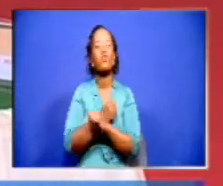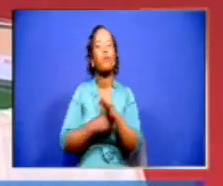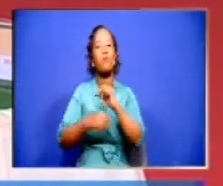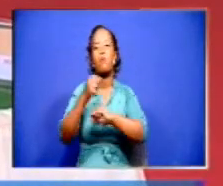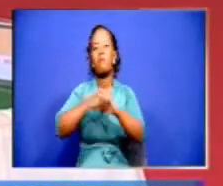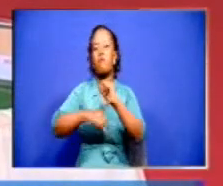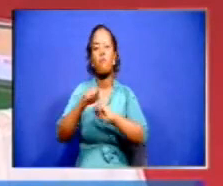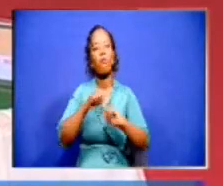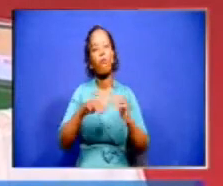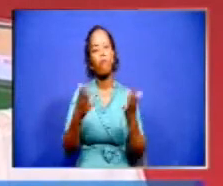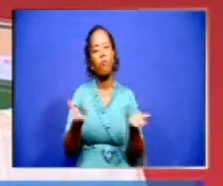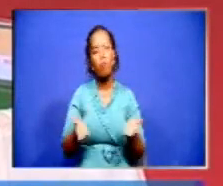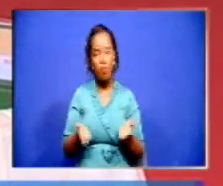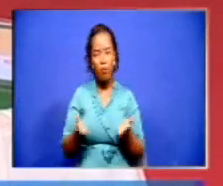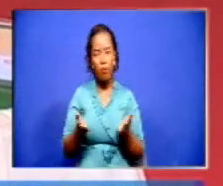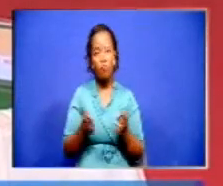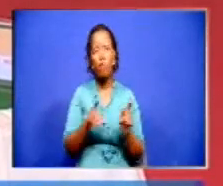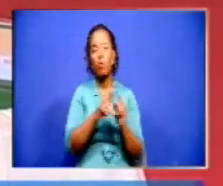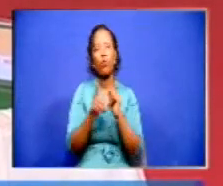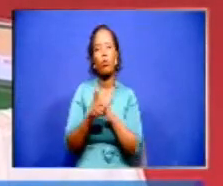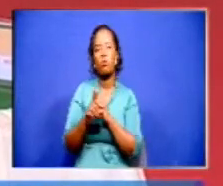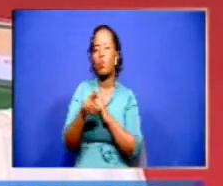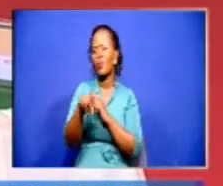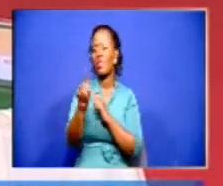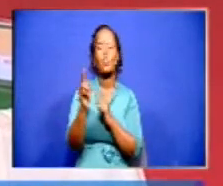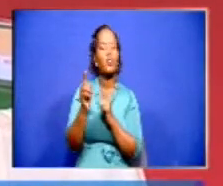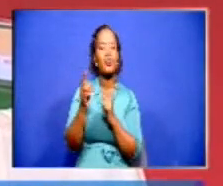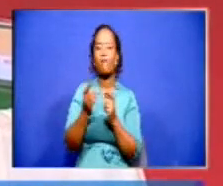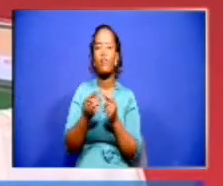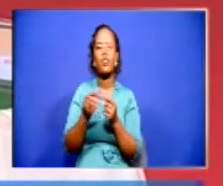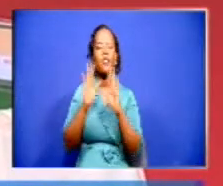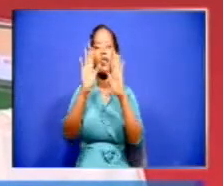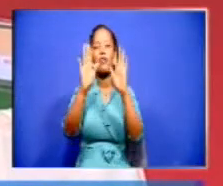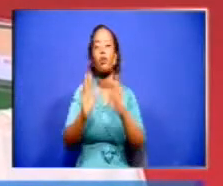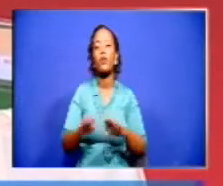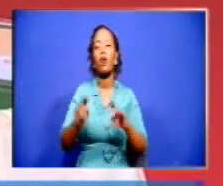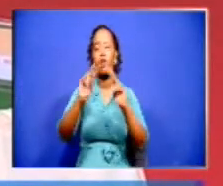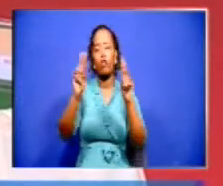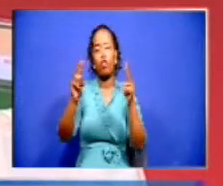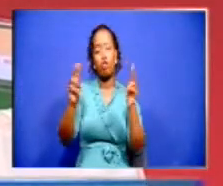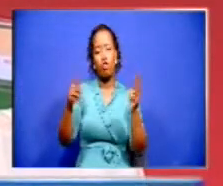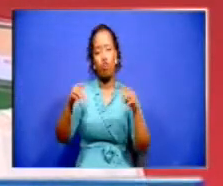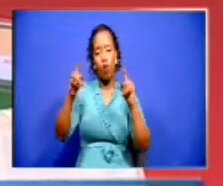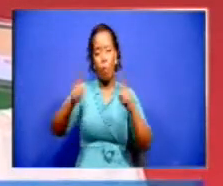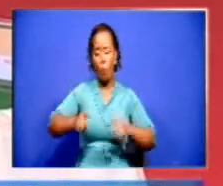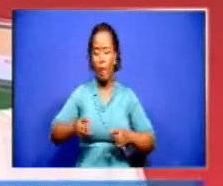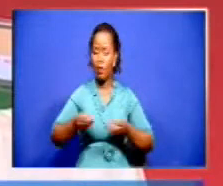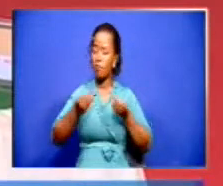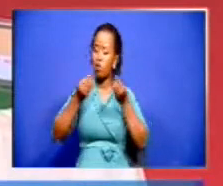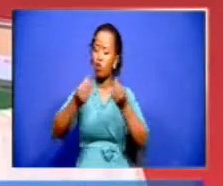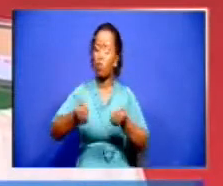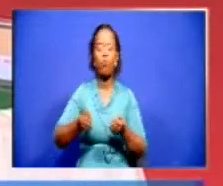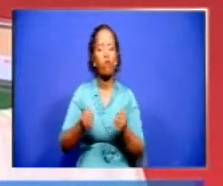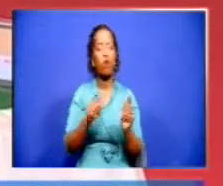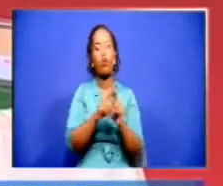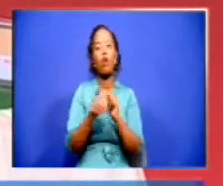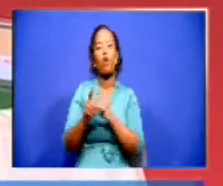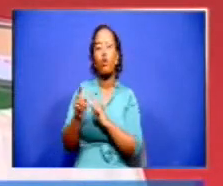impossible. It's a do or die situation. This is a very, very, very